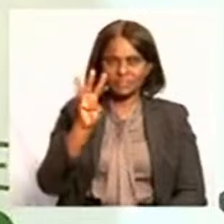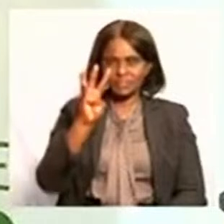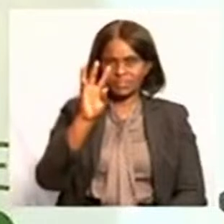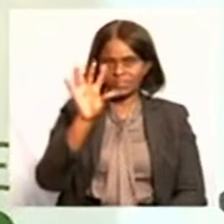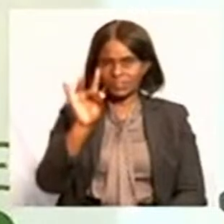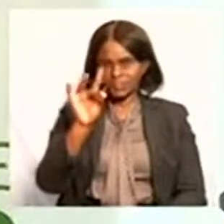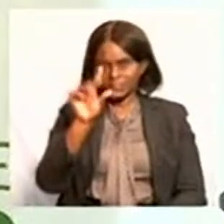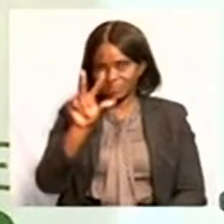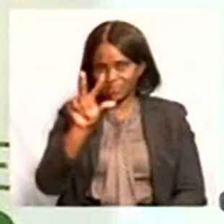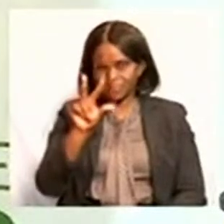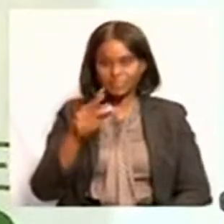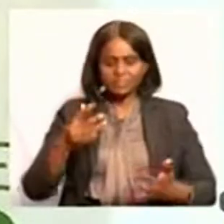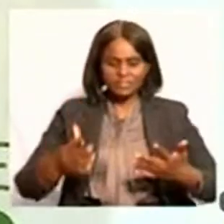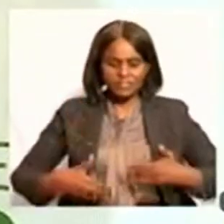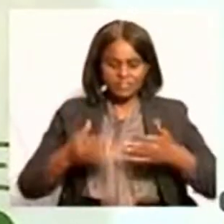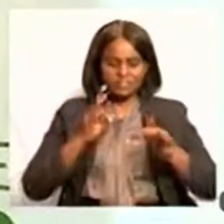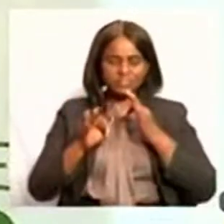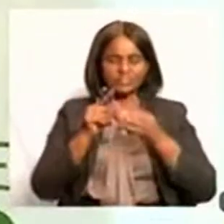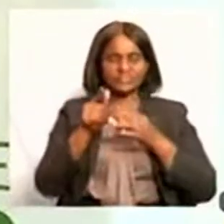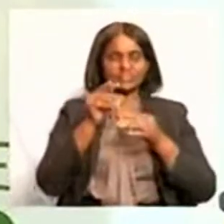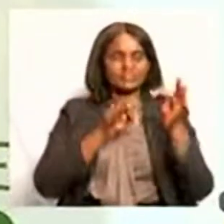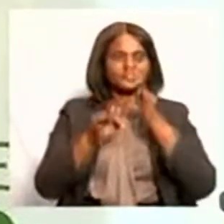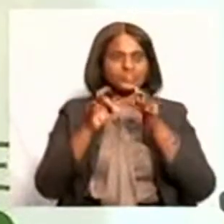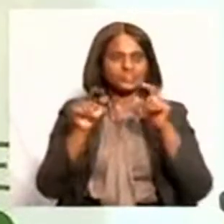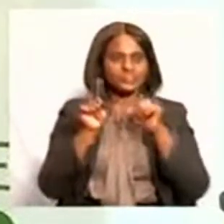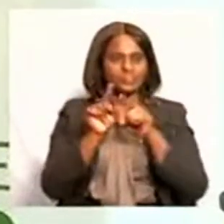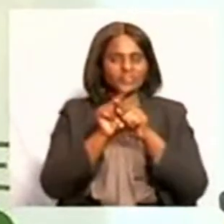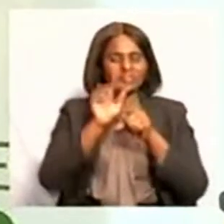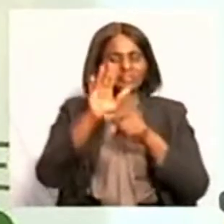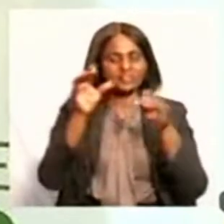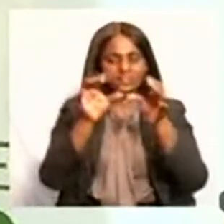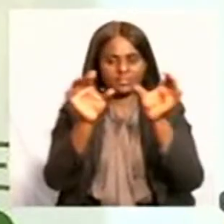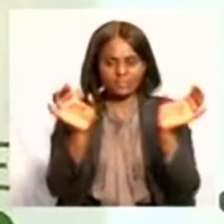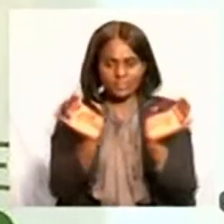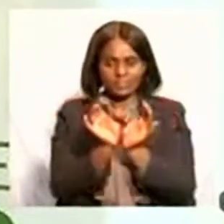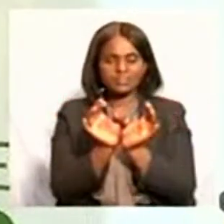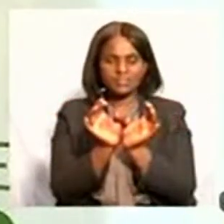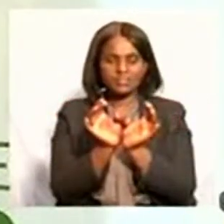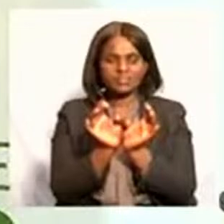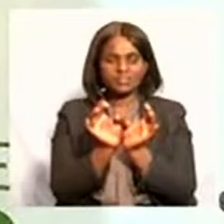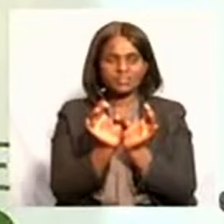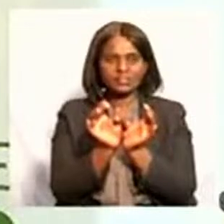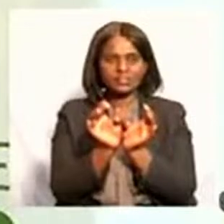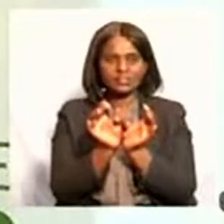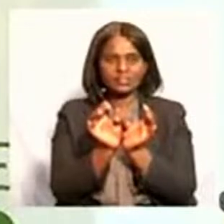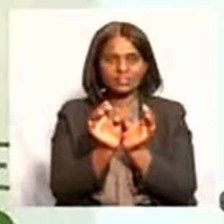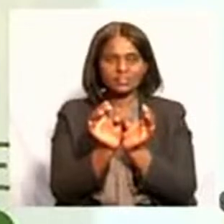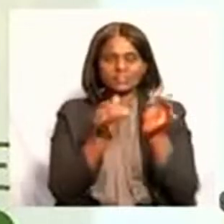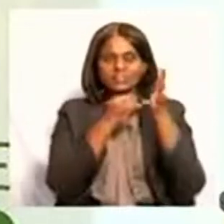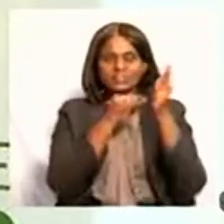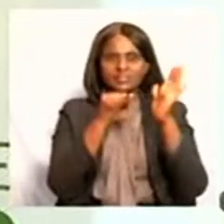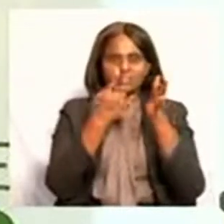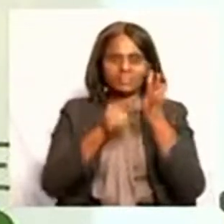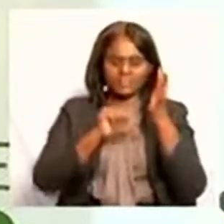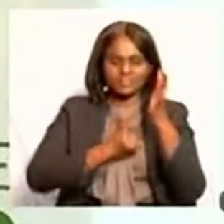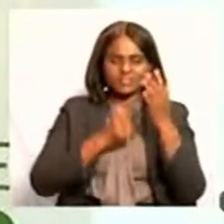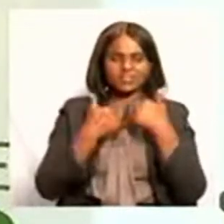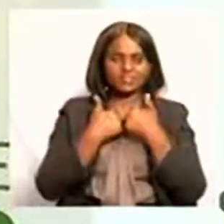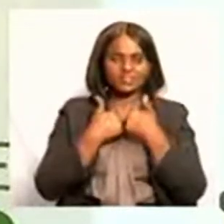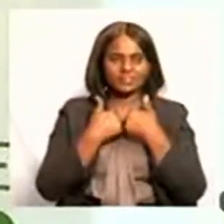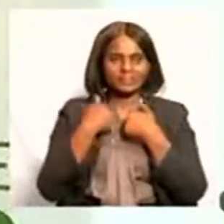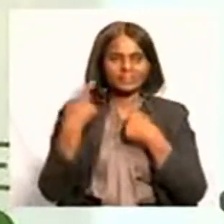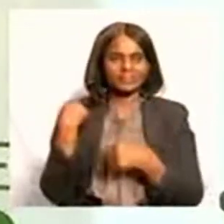0979601483. We'll be glad if you indicate your name and preferably also your constituency, because that is one of our key identities that we undertake